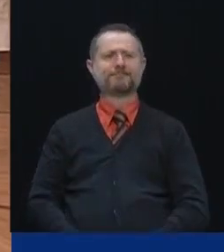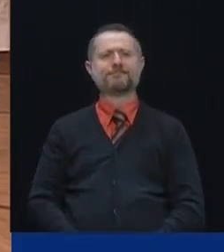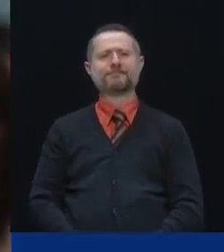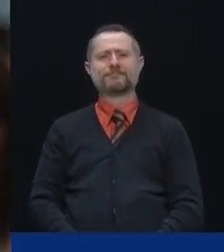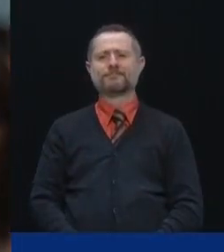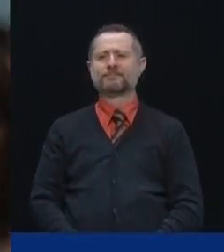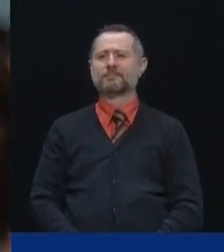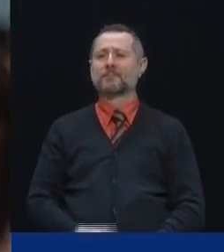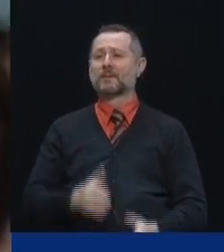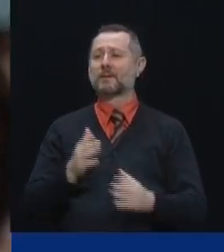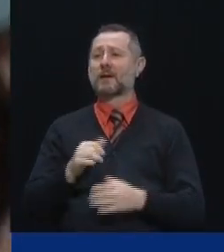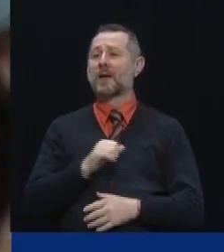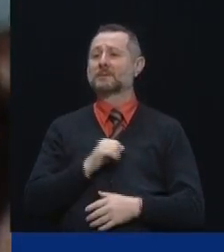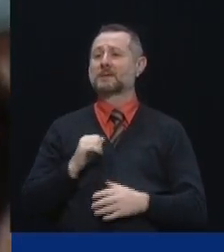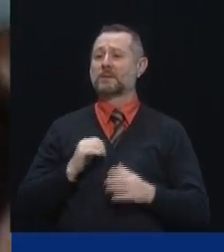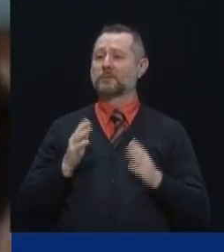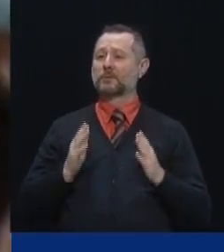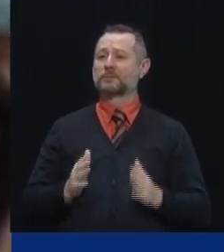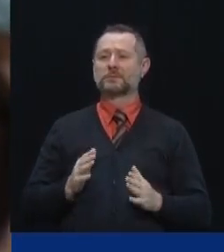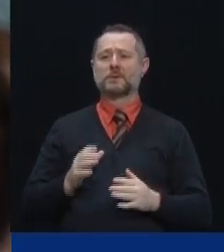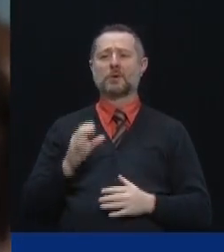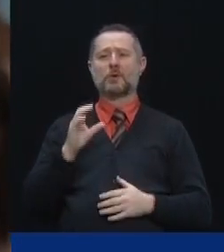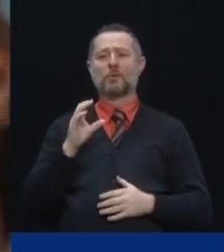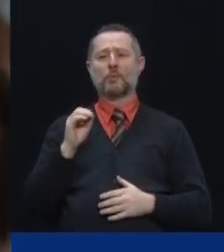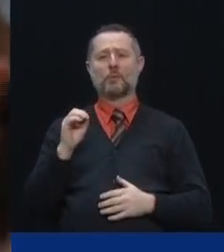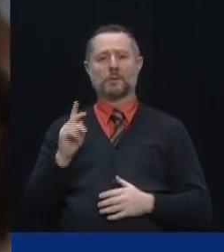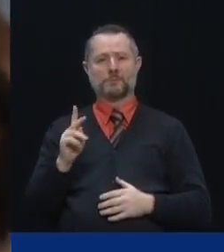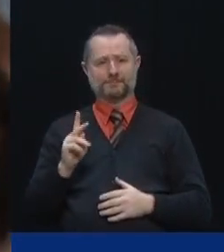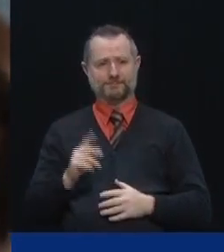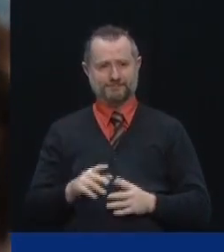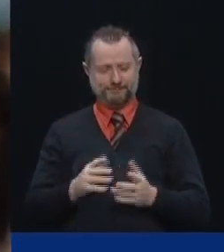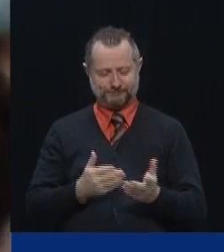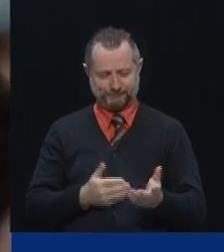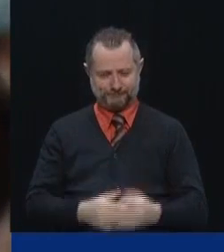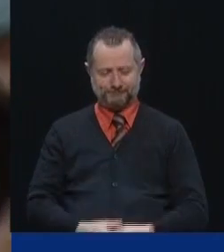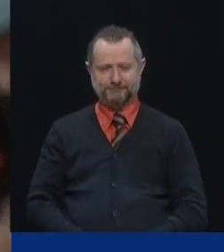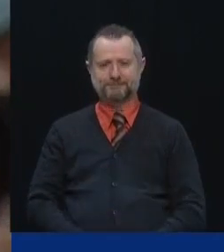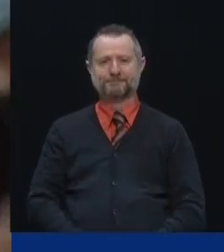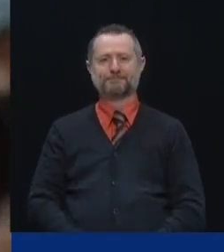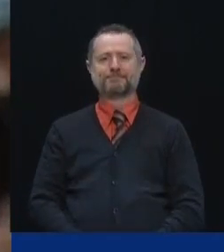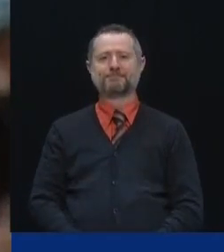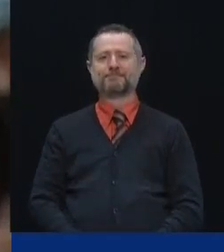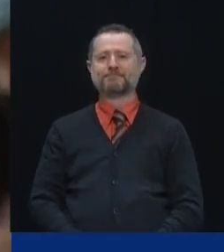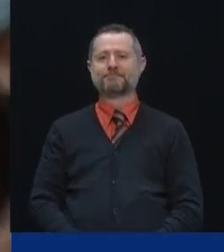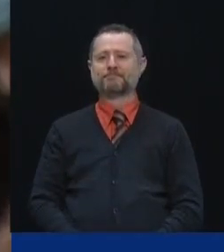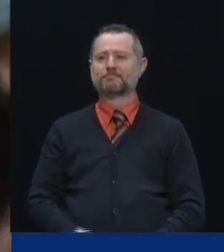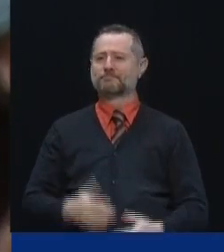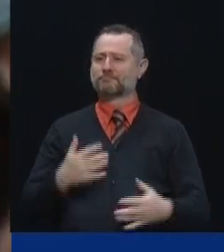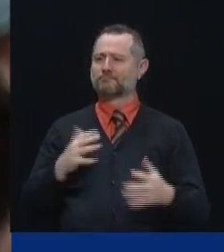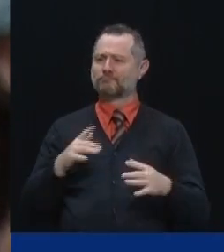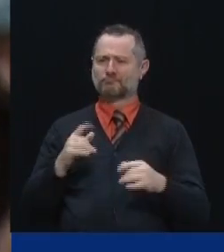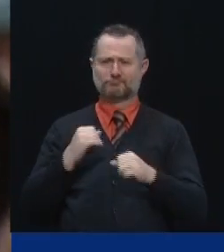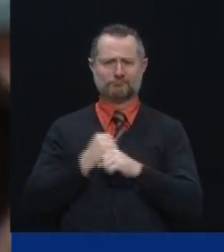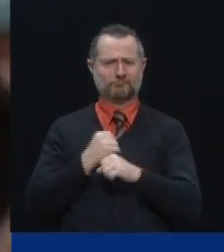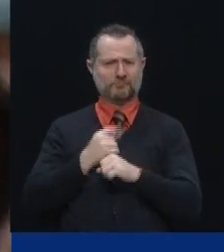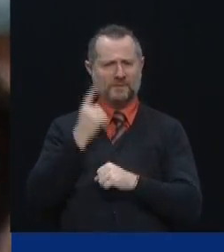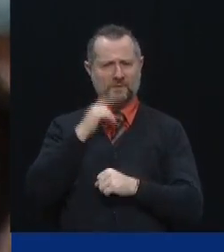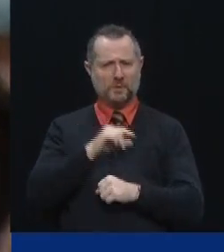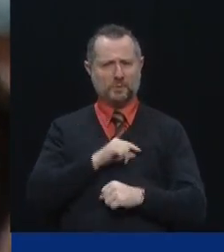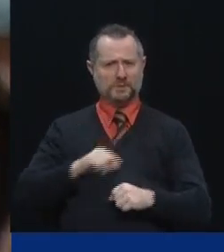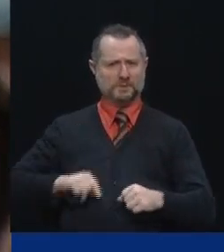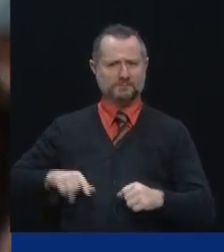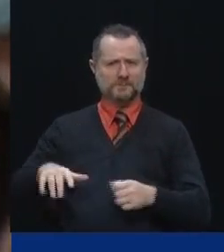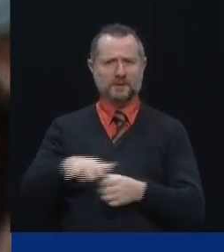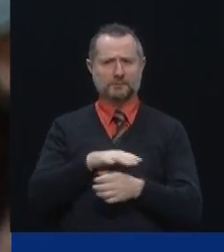We have Assemblymember Vivian Cook, who has been a great champion for Queens. We